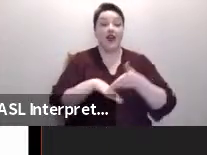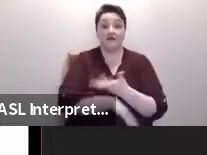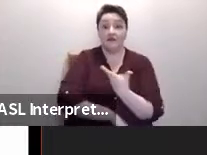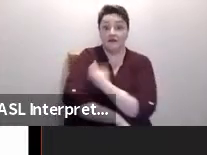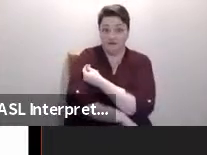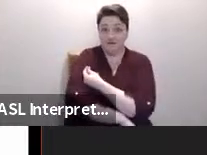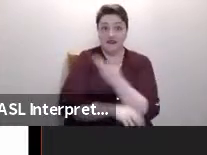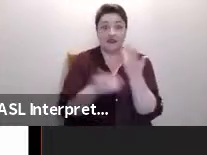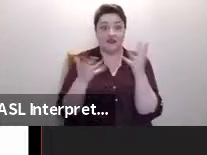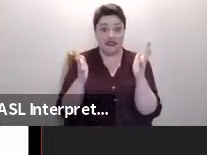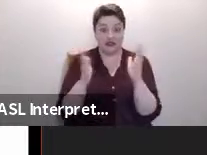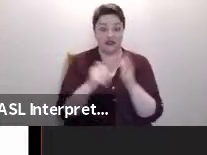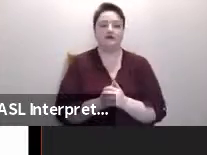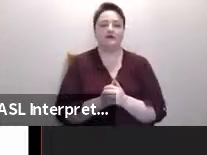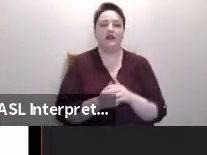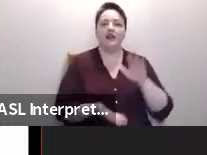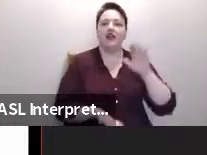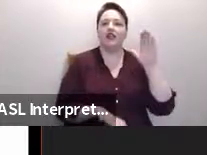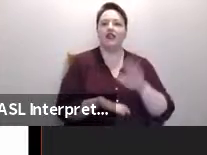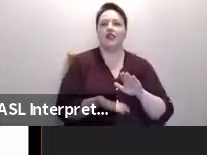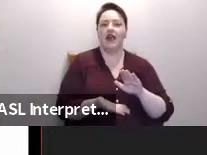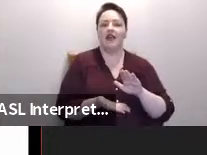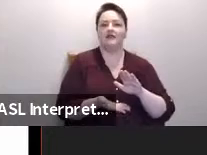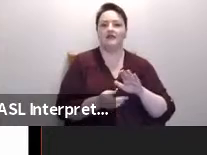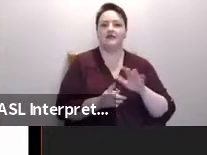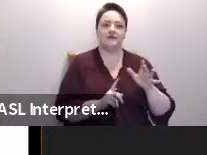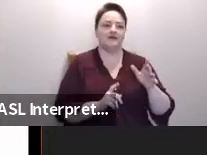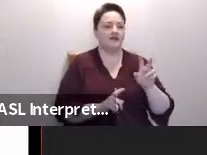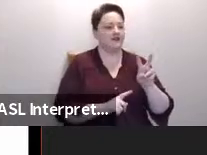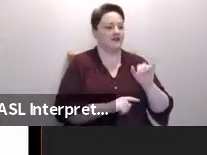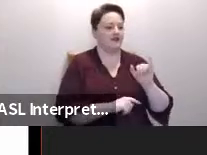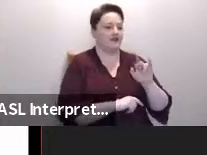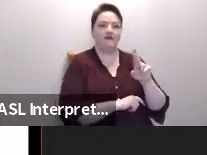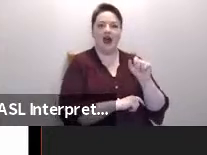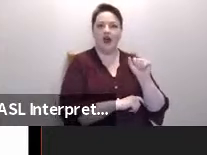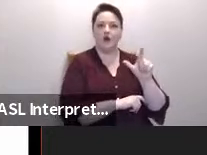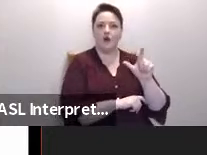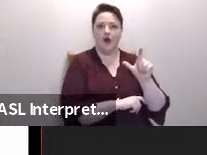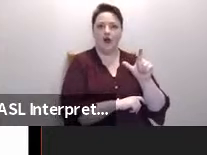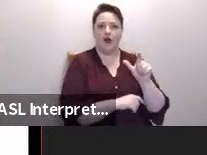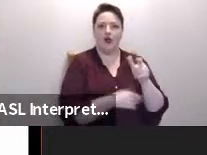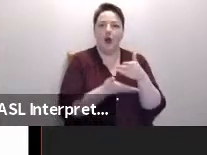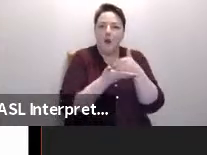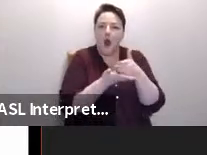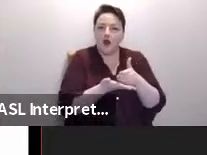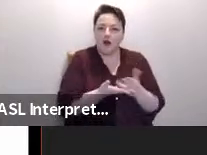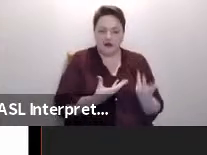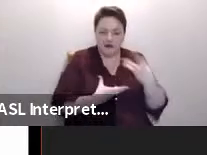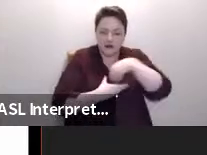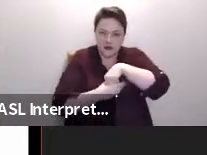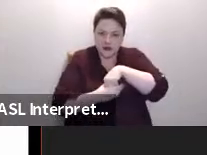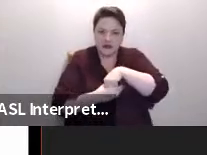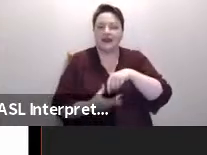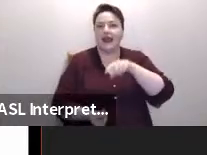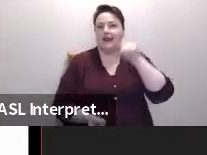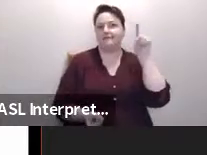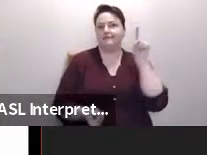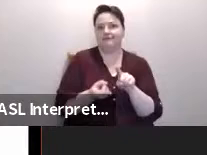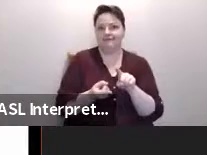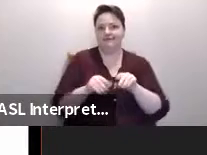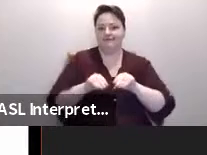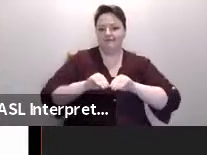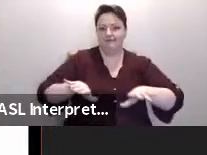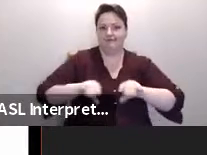have less viral particles, and which significantly decreases your chance of transmitting this